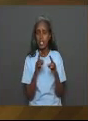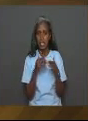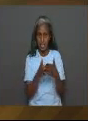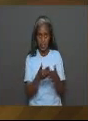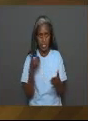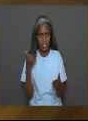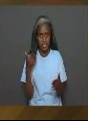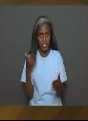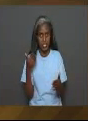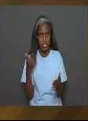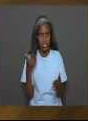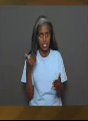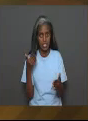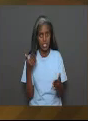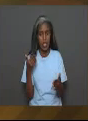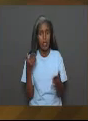difference,